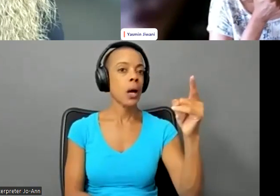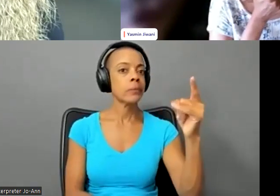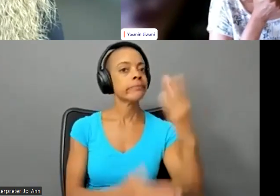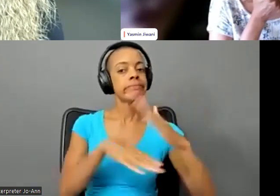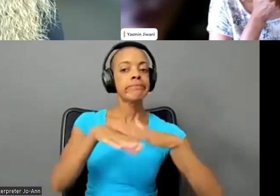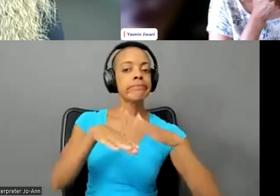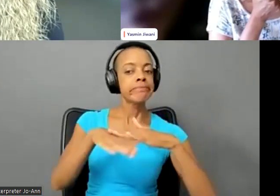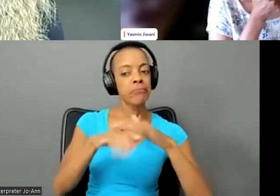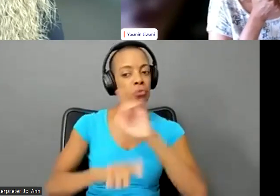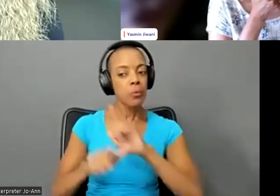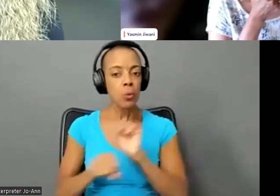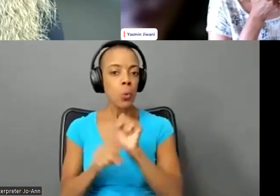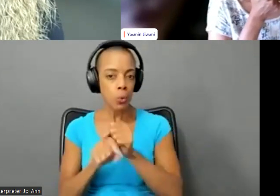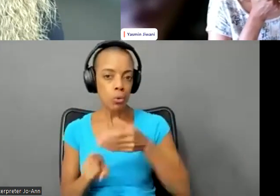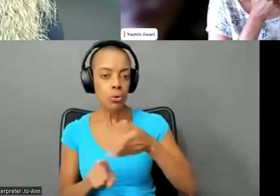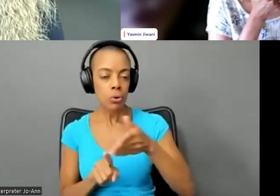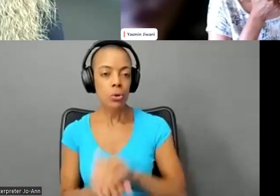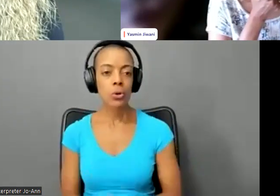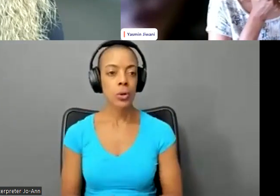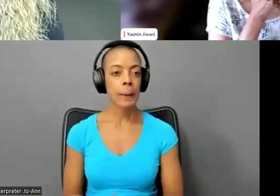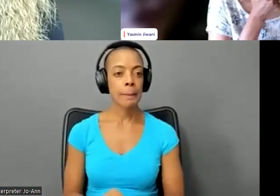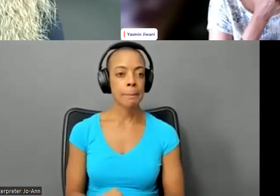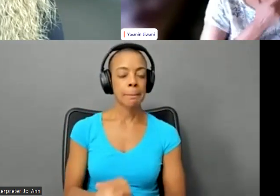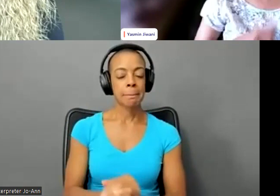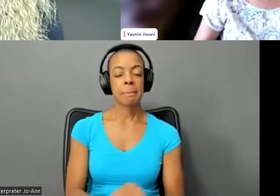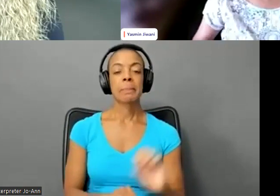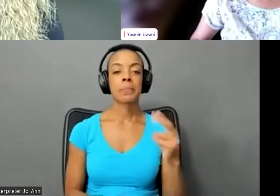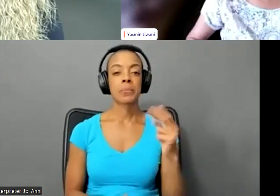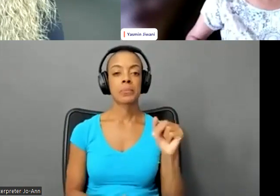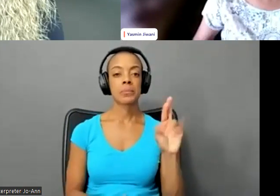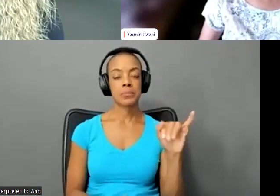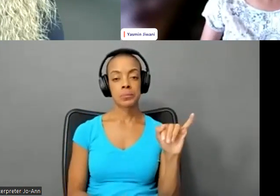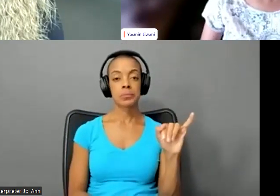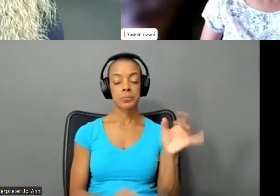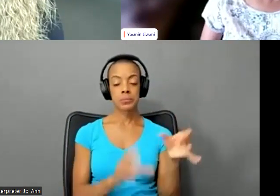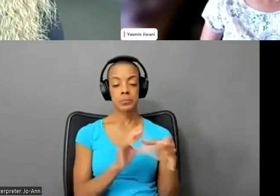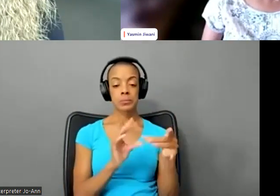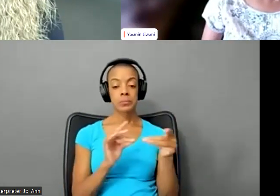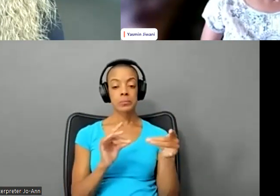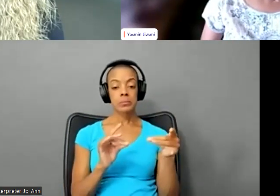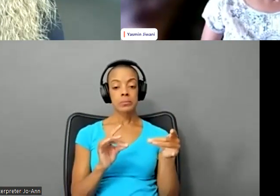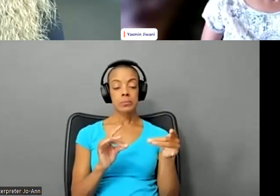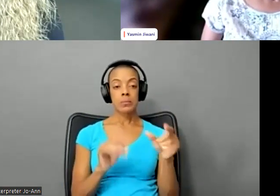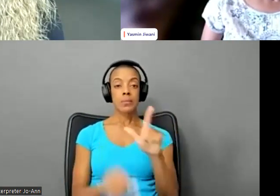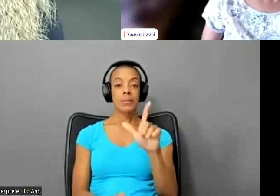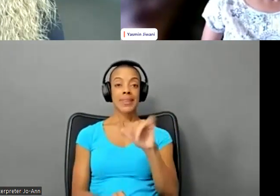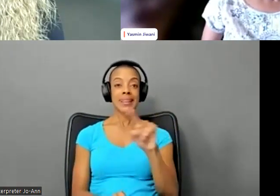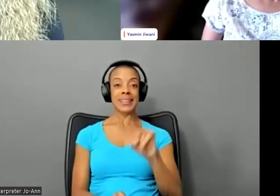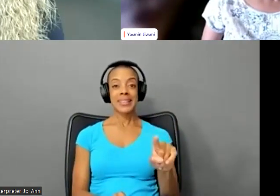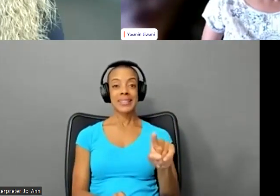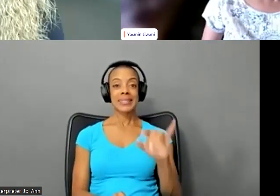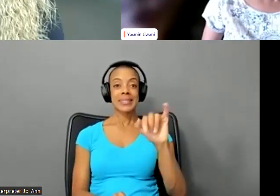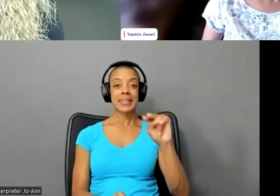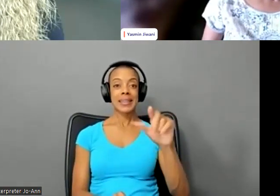sector. Well, one of the things that actually Liz Inglis referenced this in the chat,